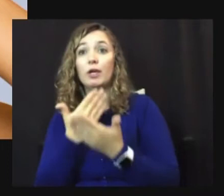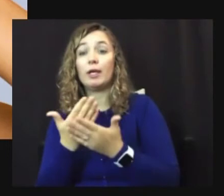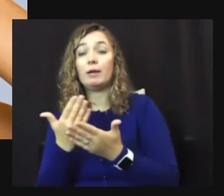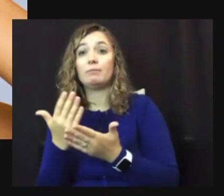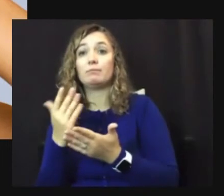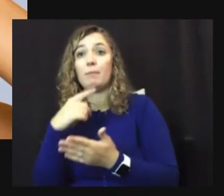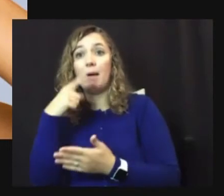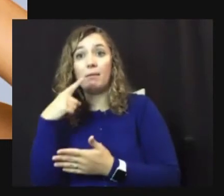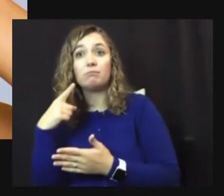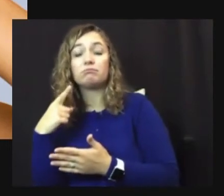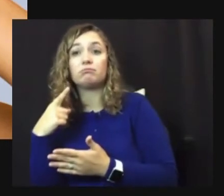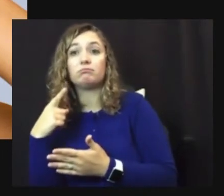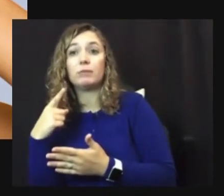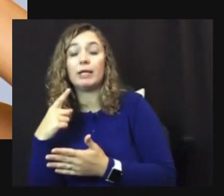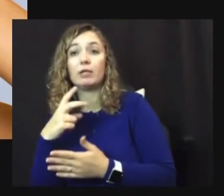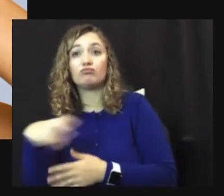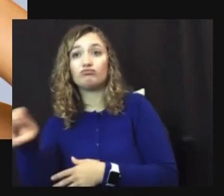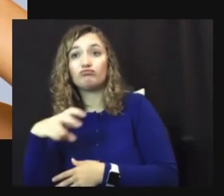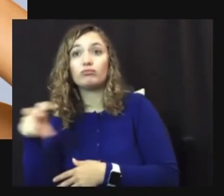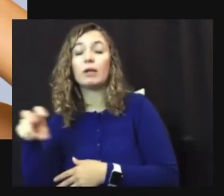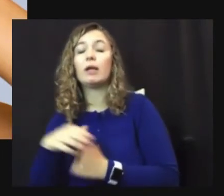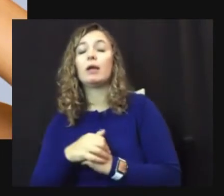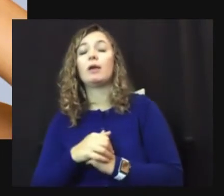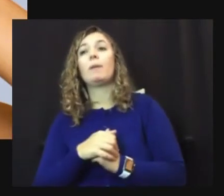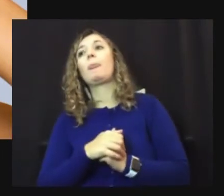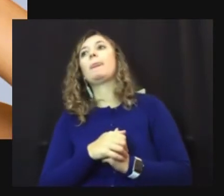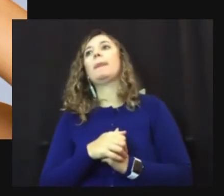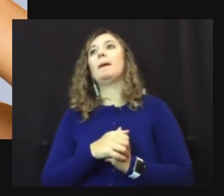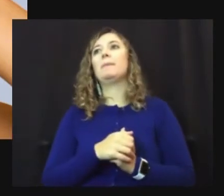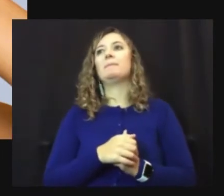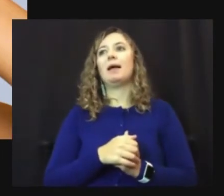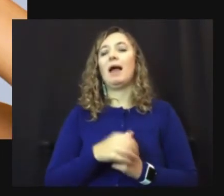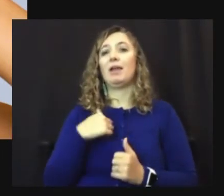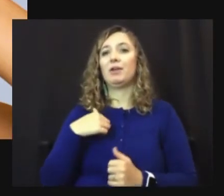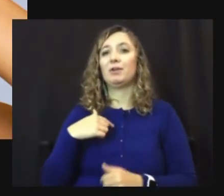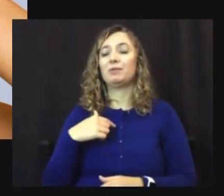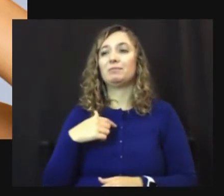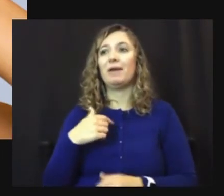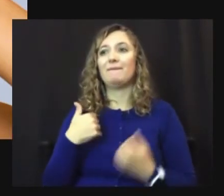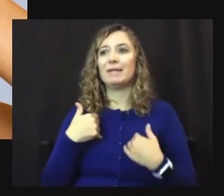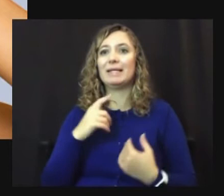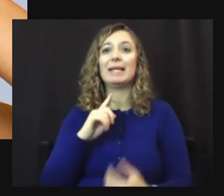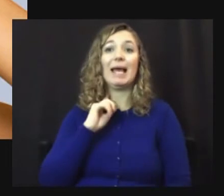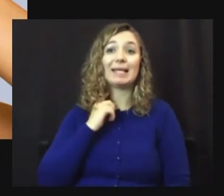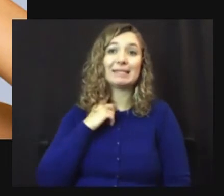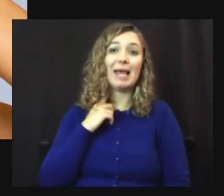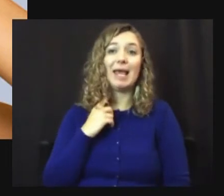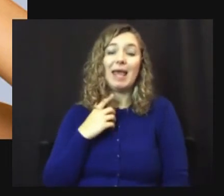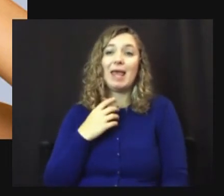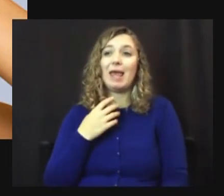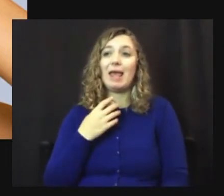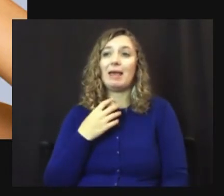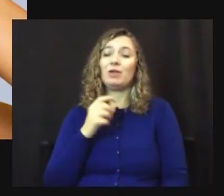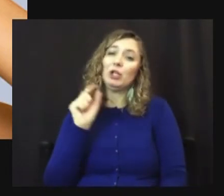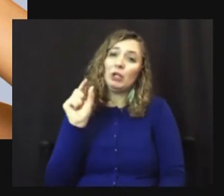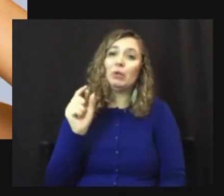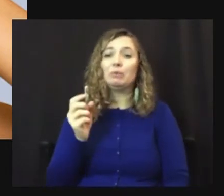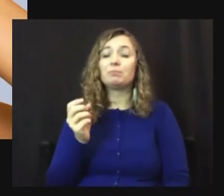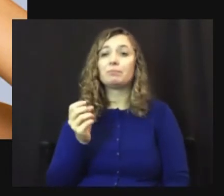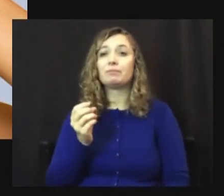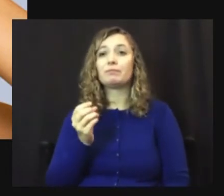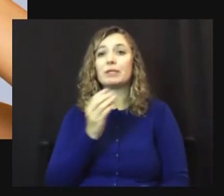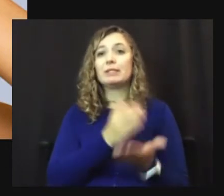probably have wondered where I got this accent, and a little bit of its accent and a little bit of its